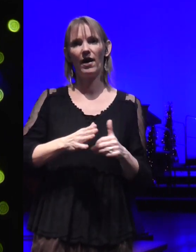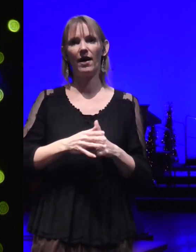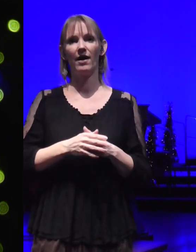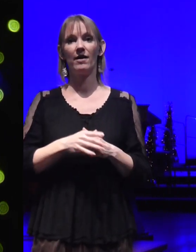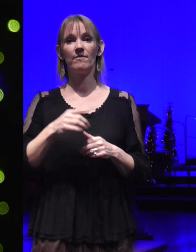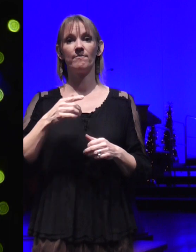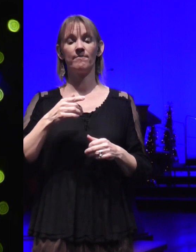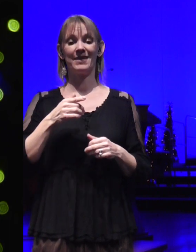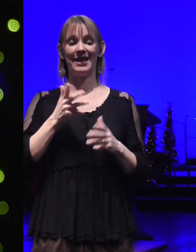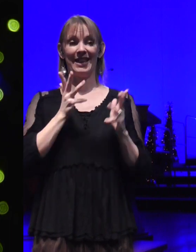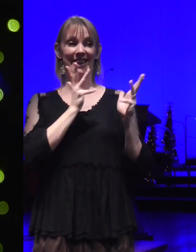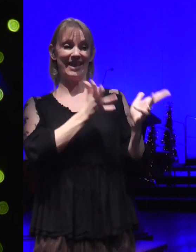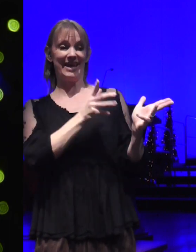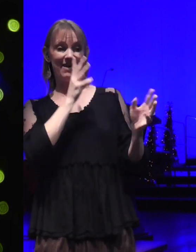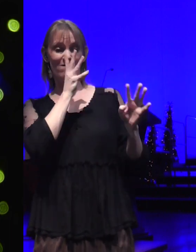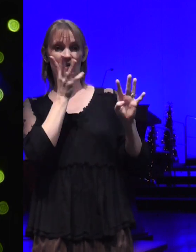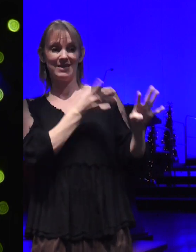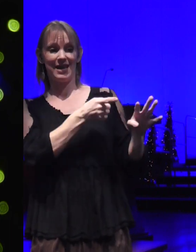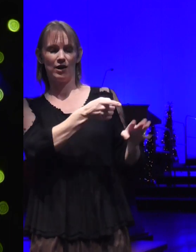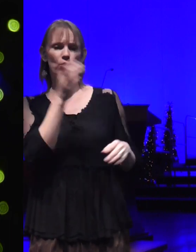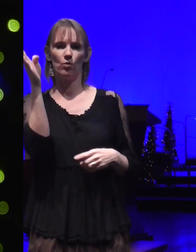will never leave you nor forsake you.